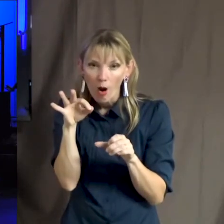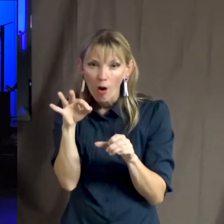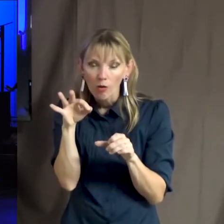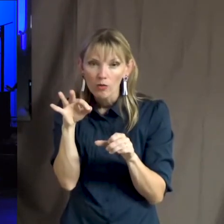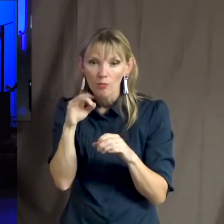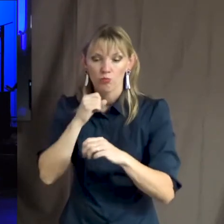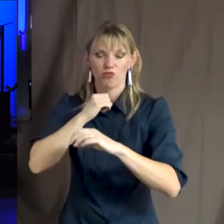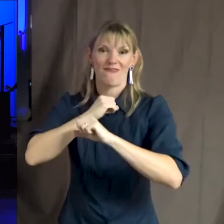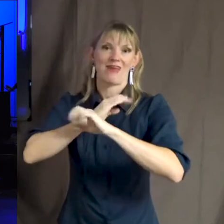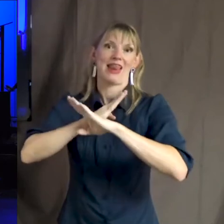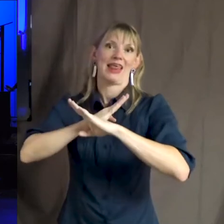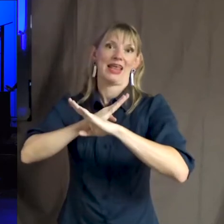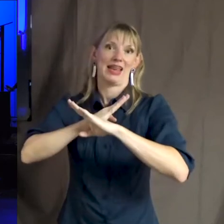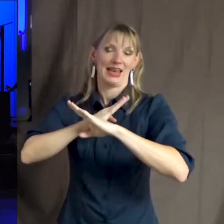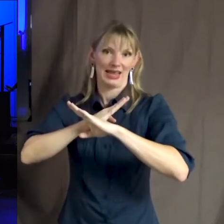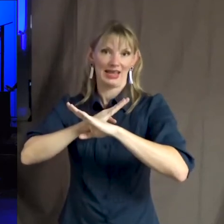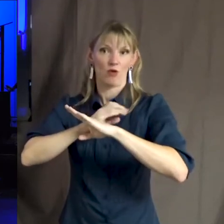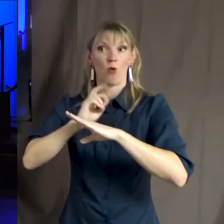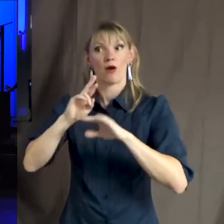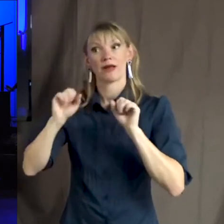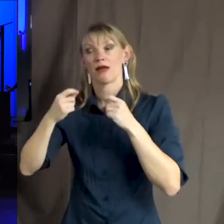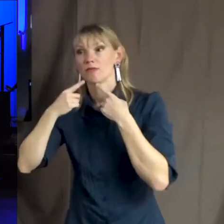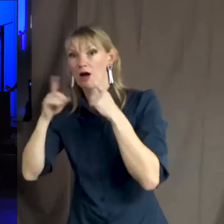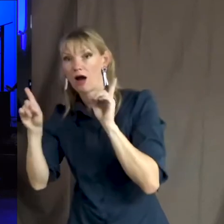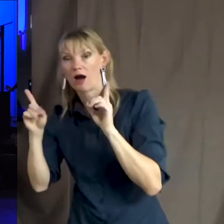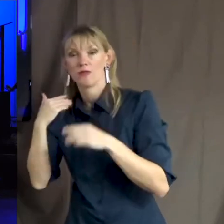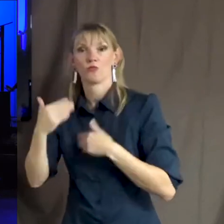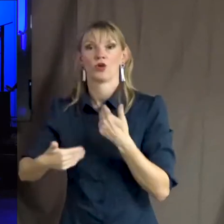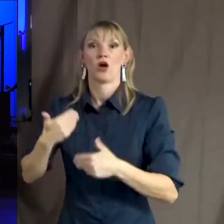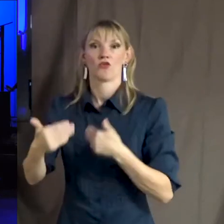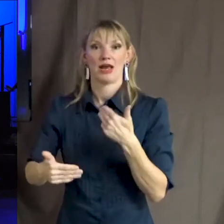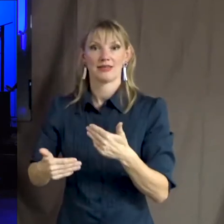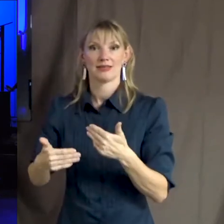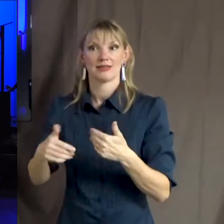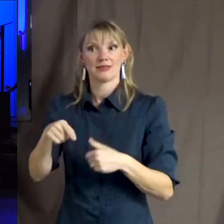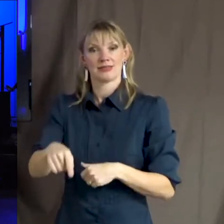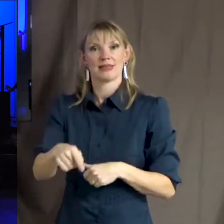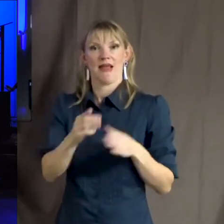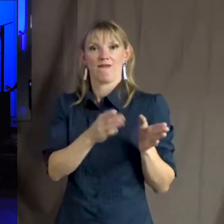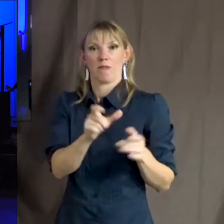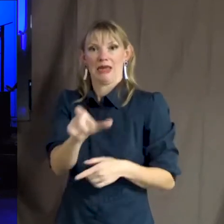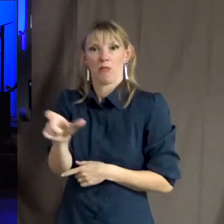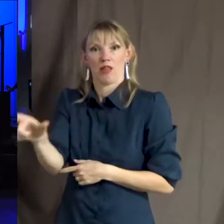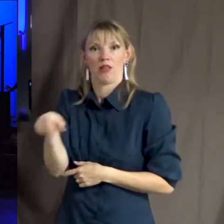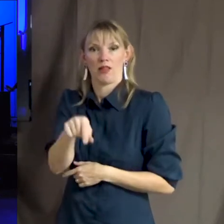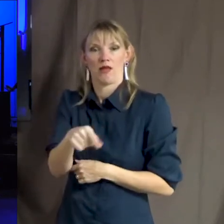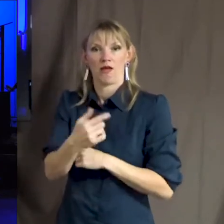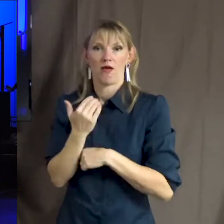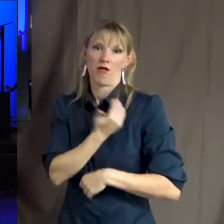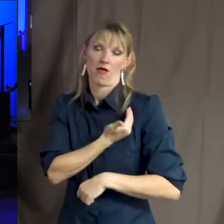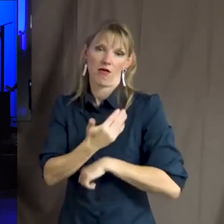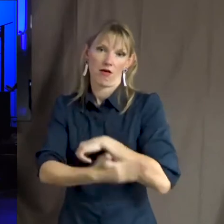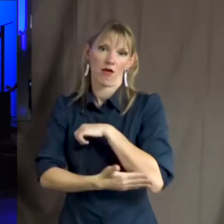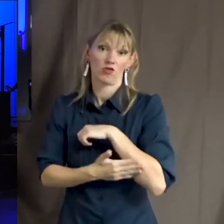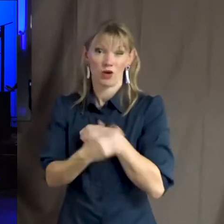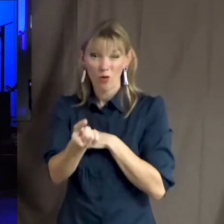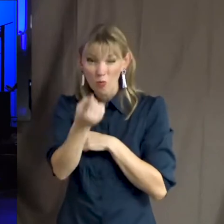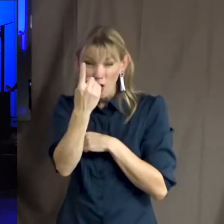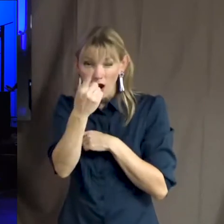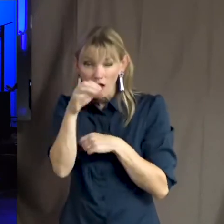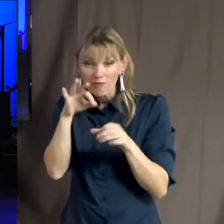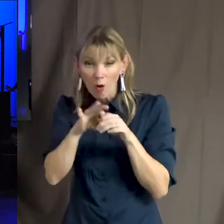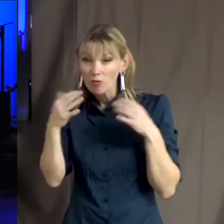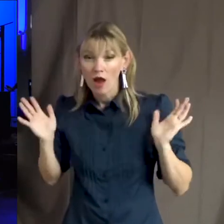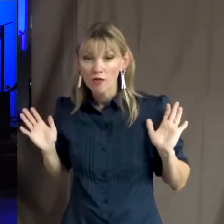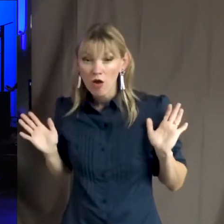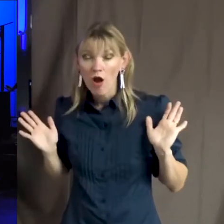withhold or bring forth the progress of humanity in our country. Just 1 vote.